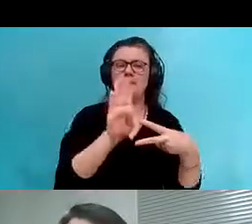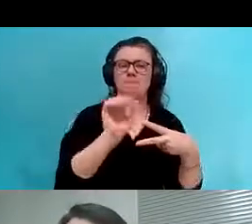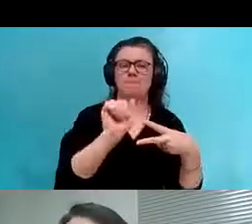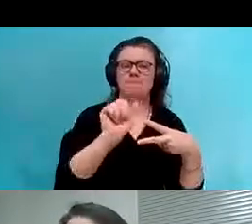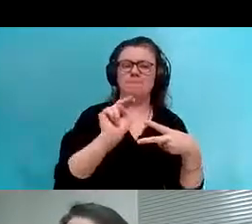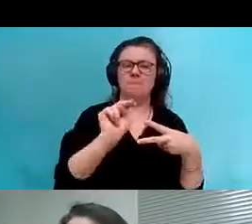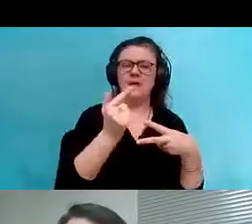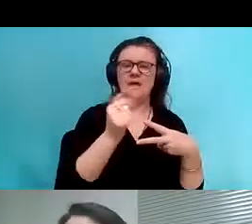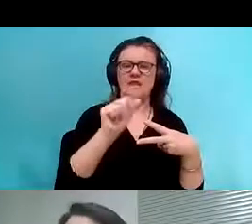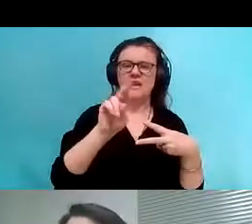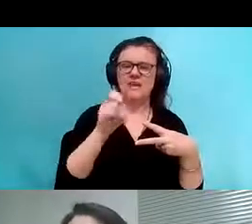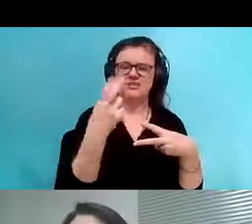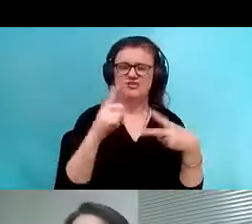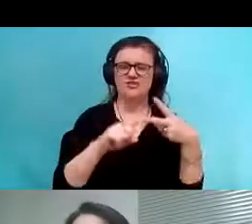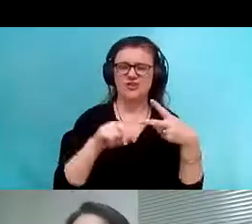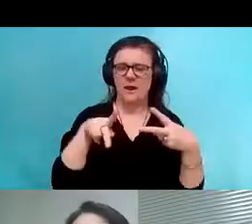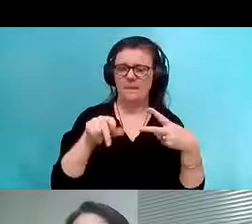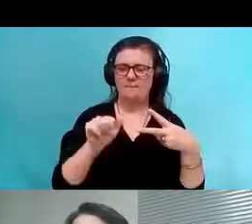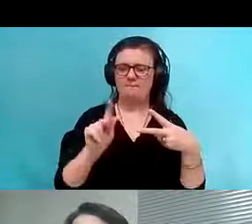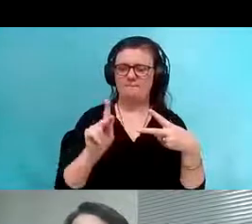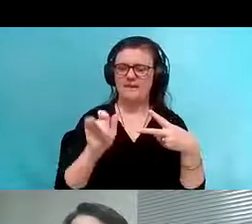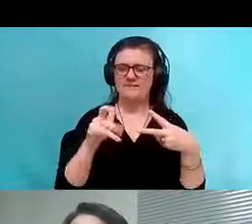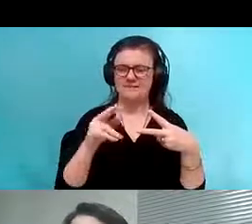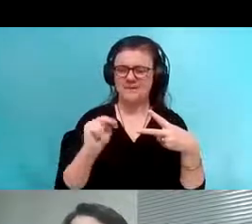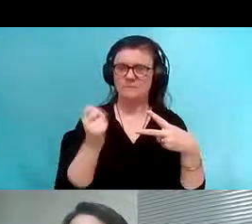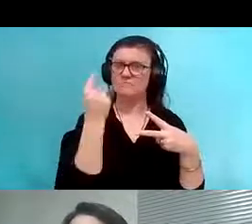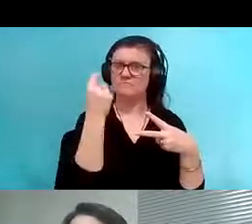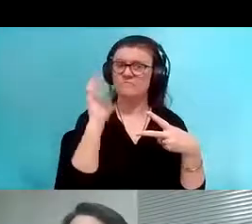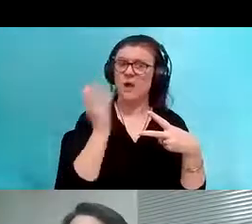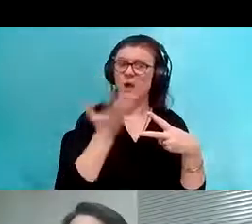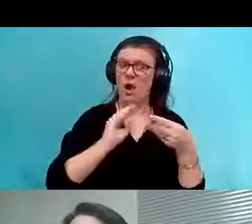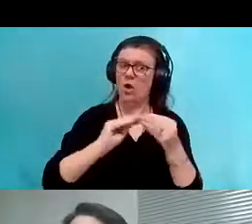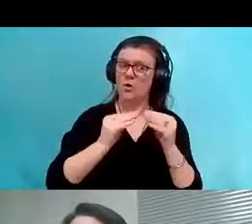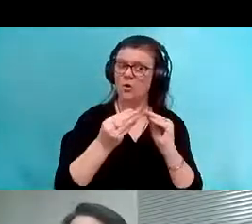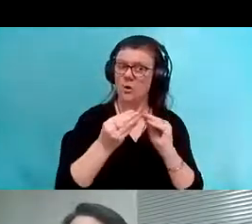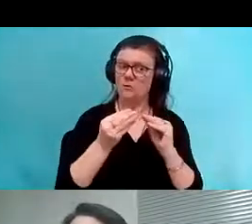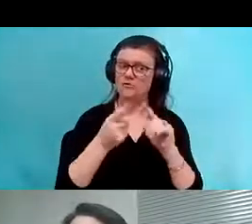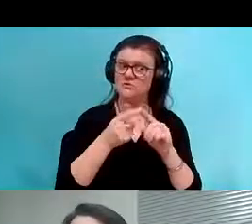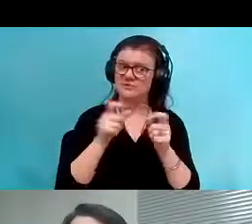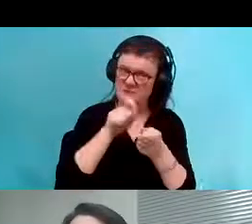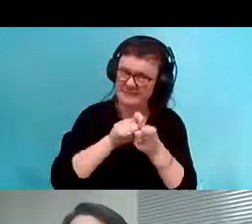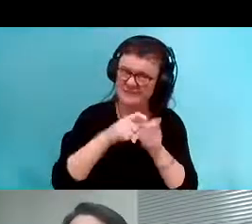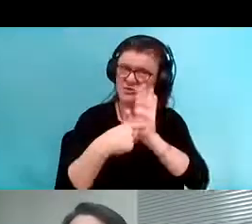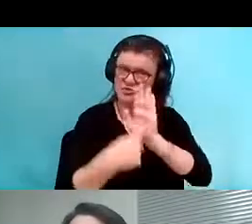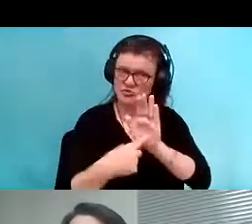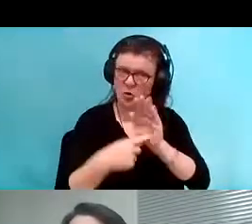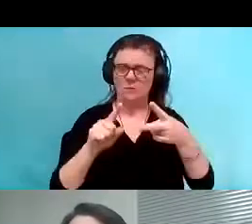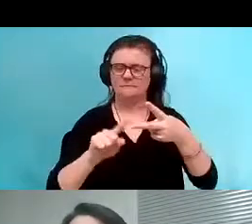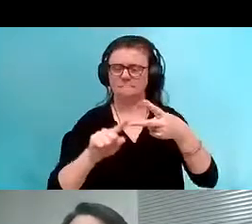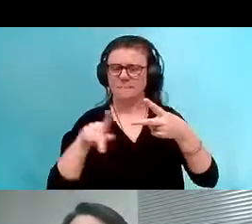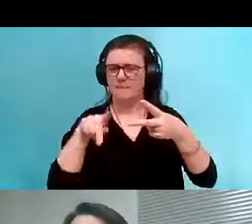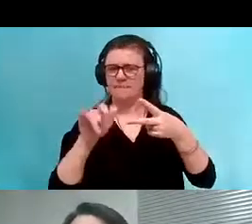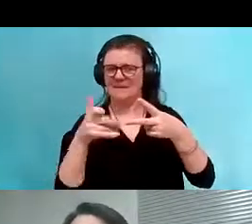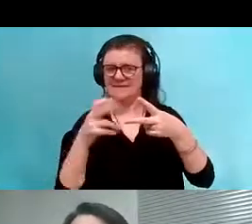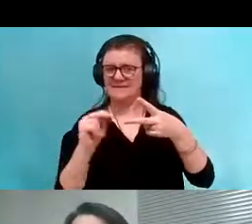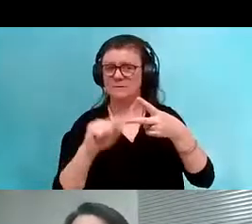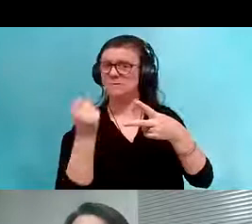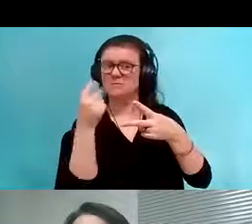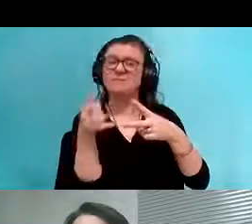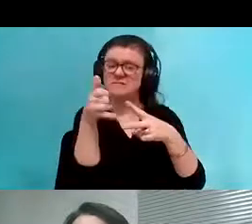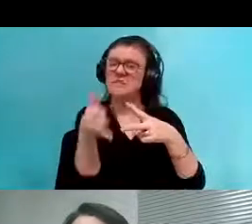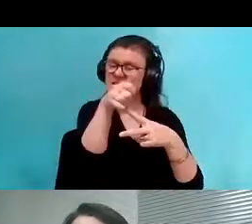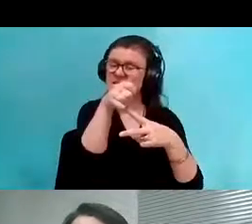learnings are specific to Pakistan, but not very different from Bangladesh. And these learnings are from a